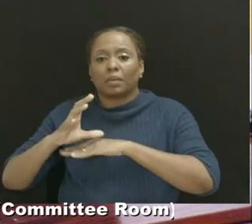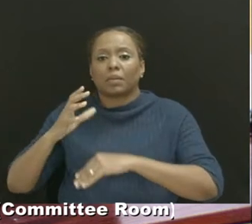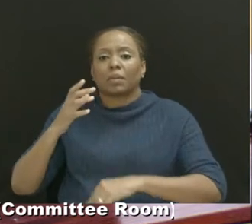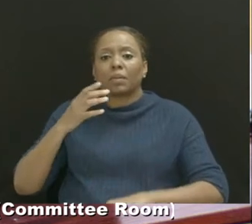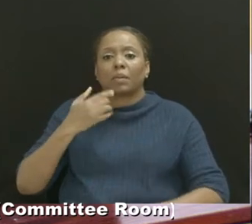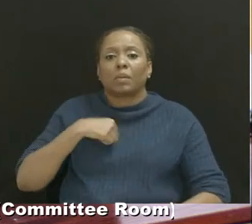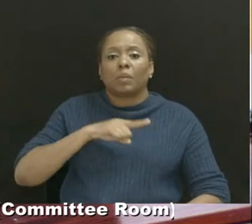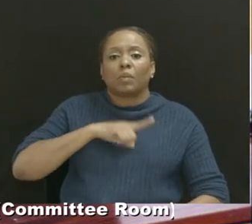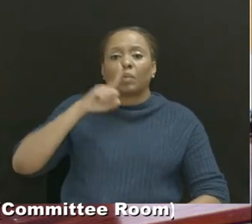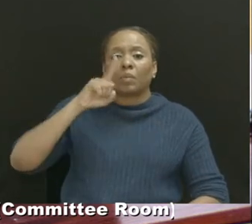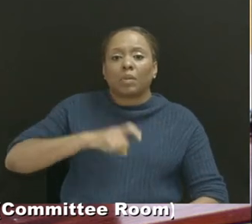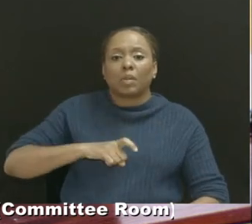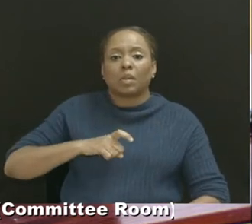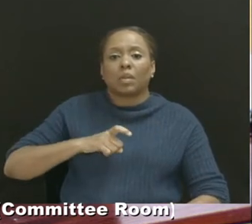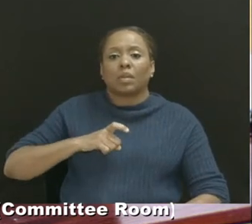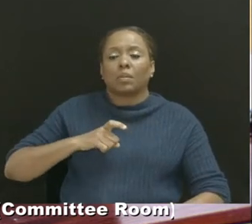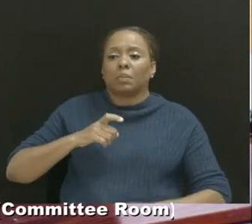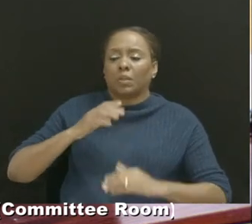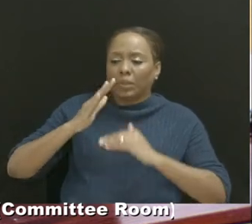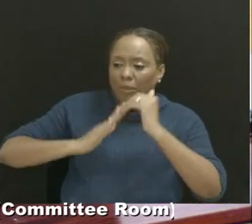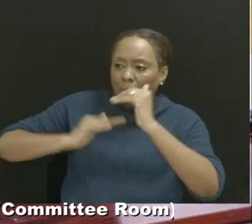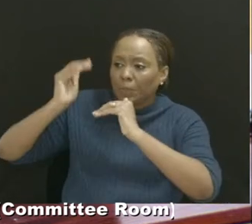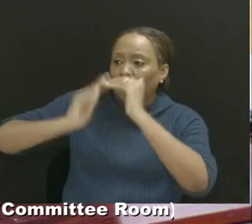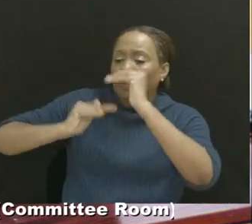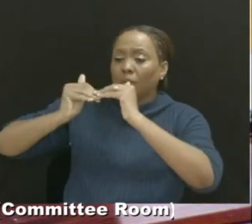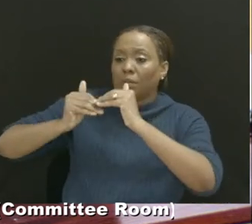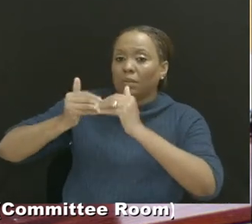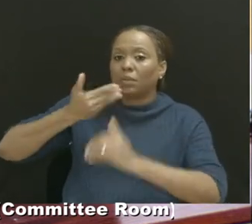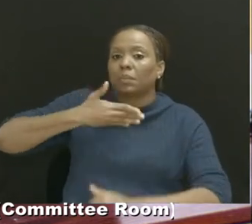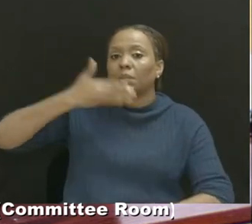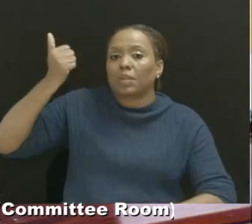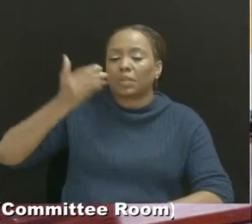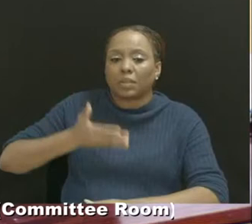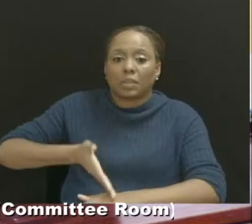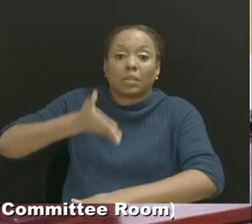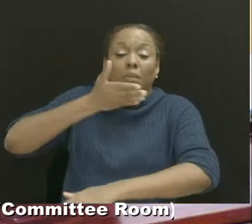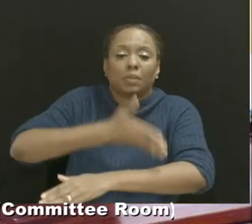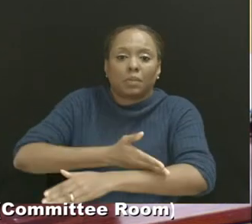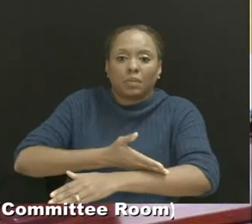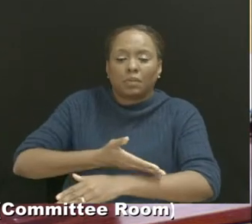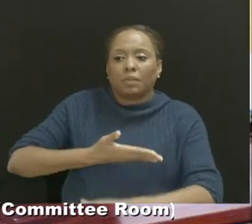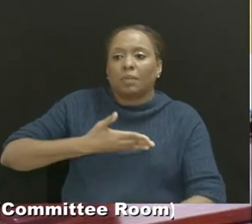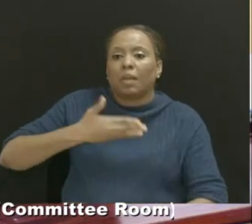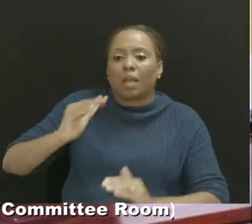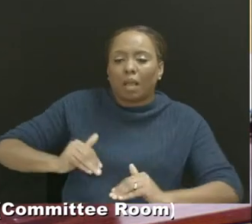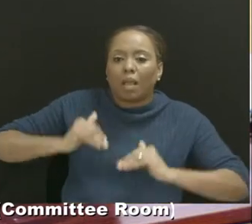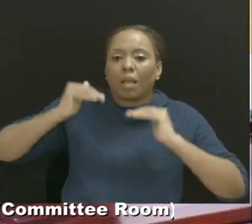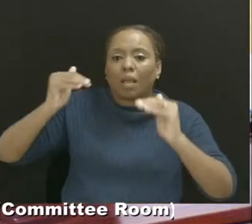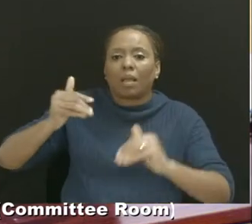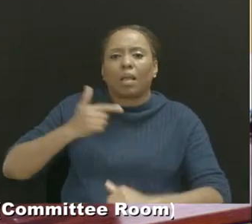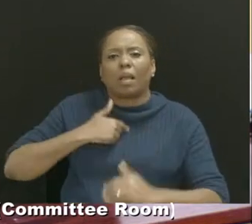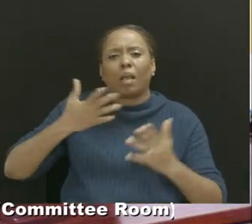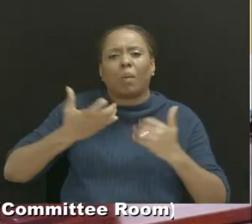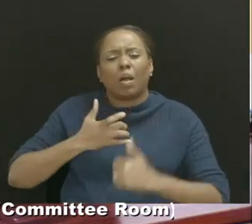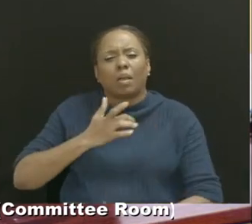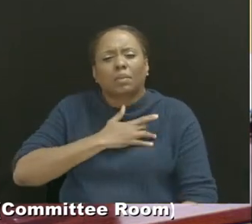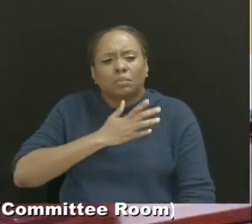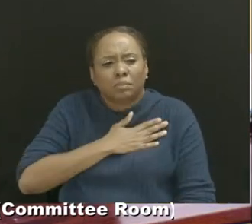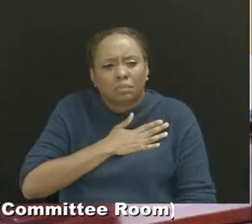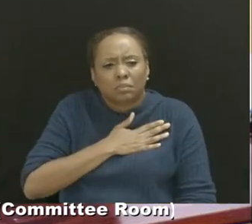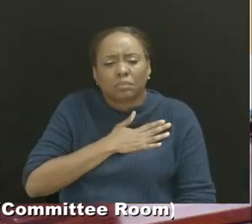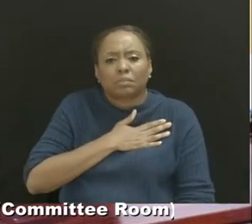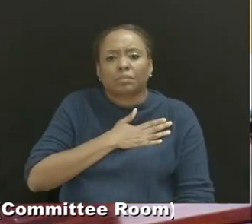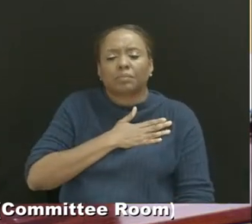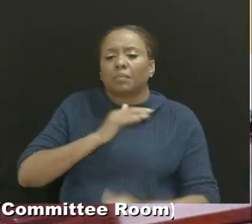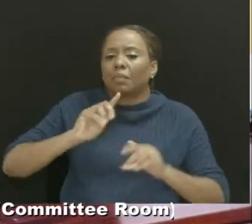we must build forward better. It is one that I want Barbadians to hold close to their hearts. We must build forward better, but the